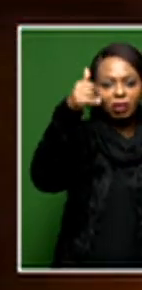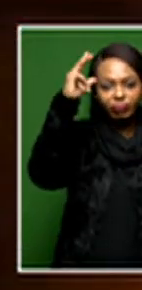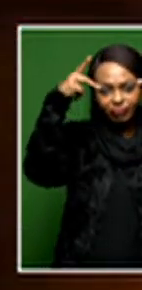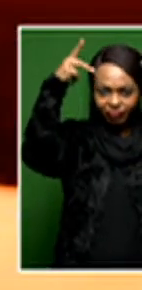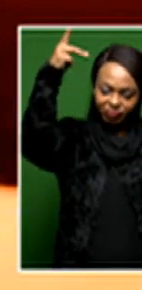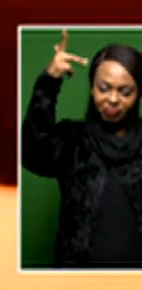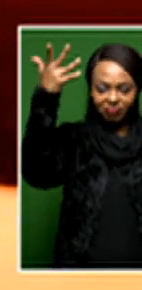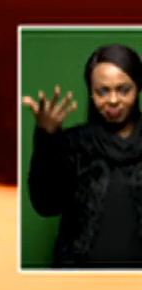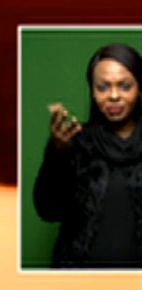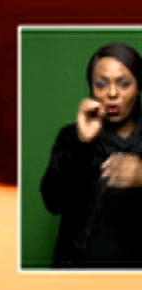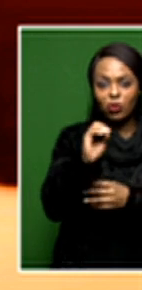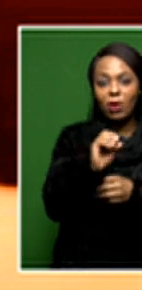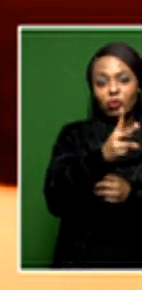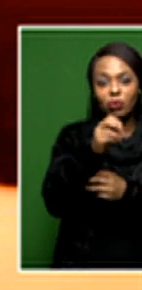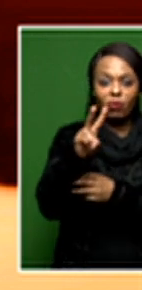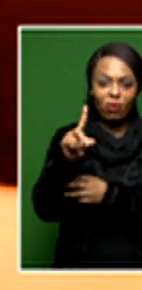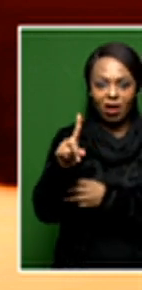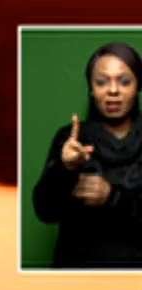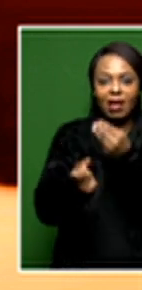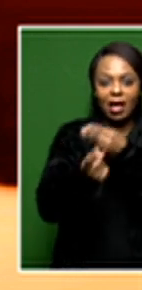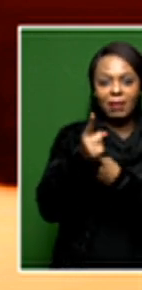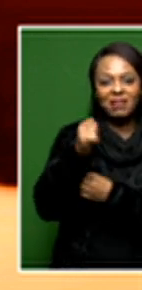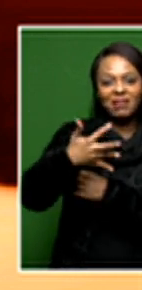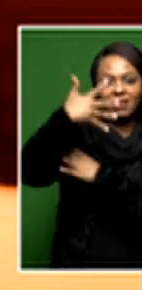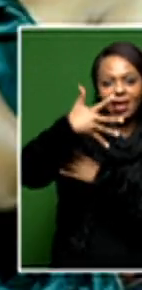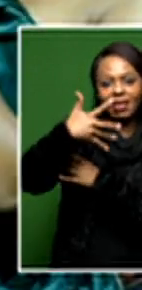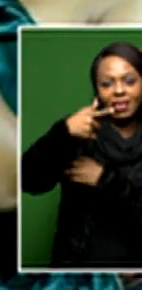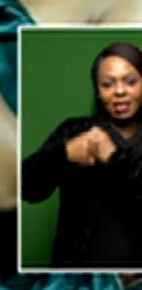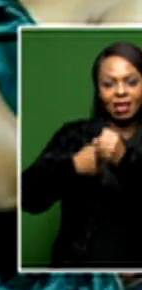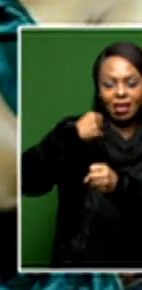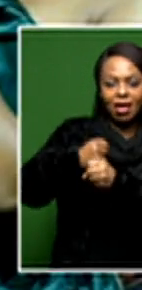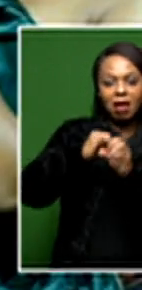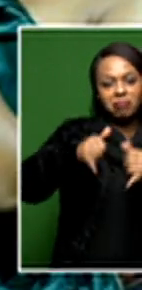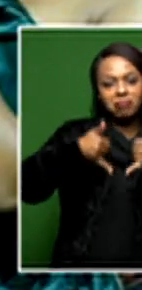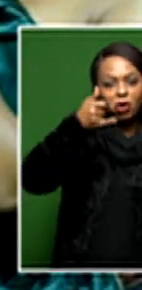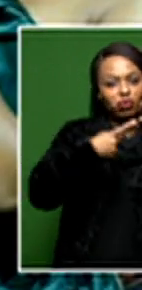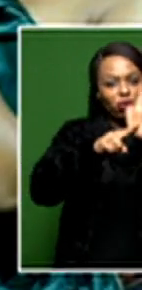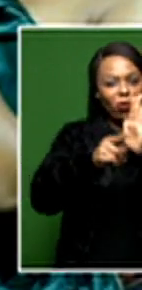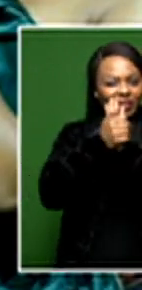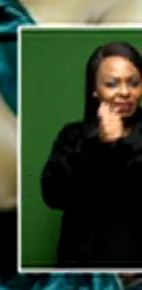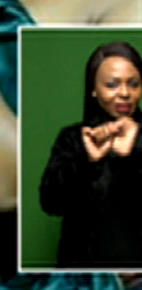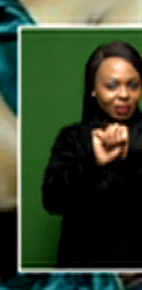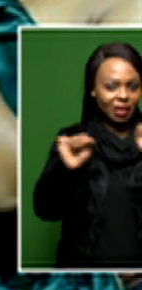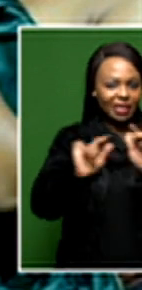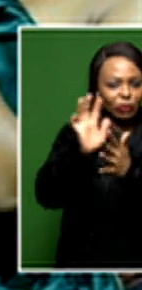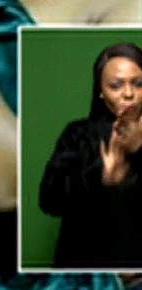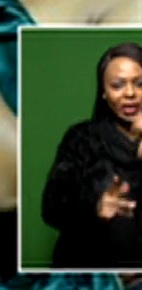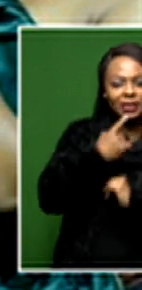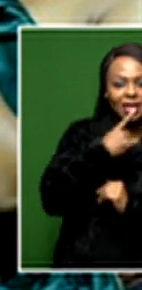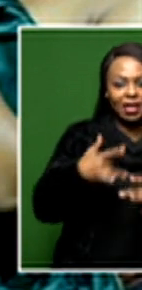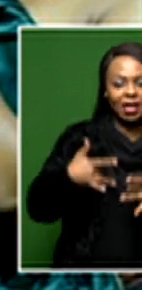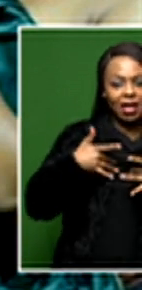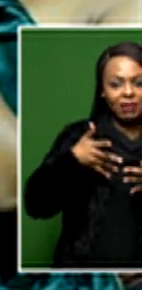be a momentous fifth year milestone celebration of the awards, showcasing and emphasizing the importance of storytelling in our